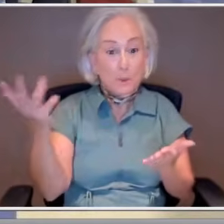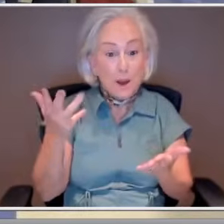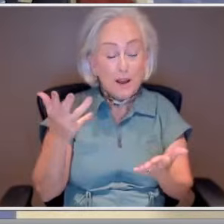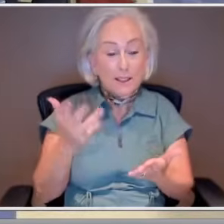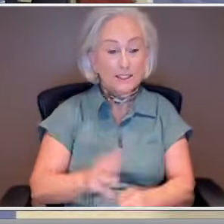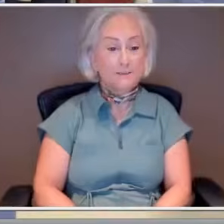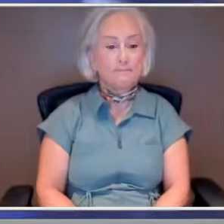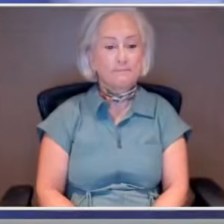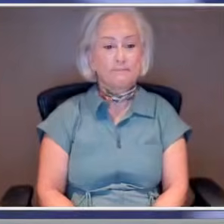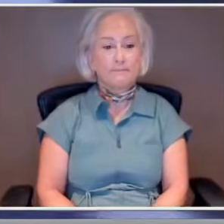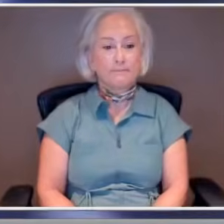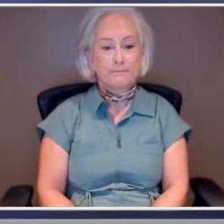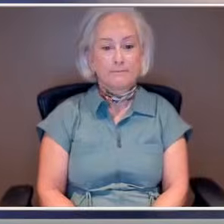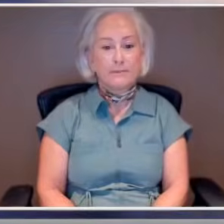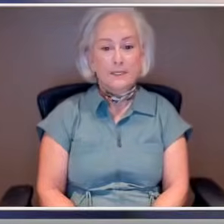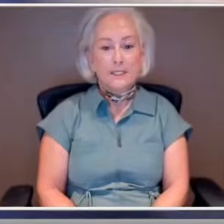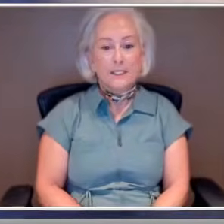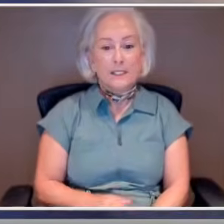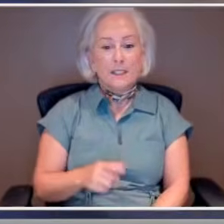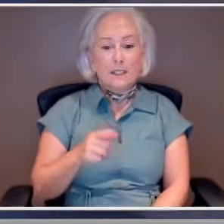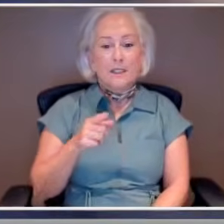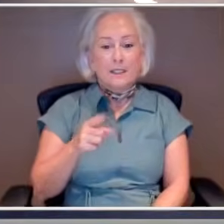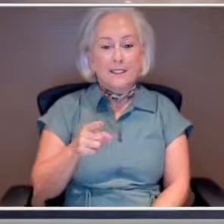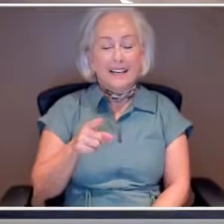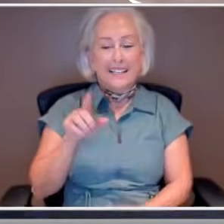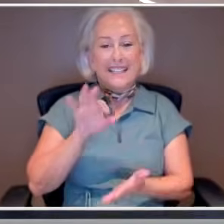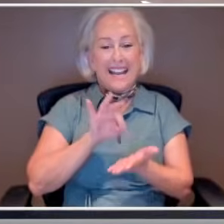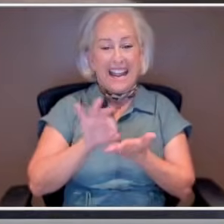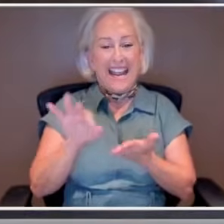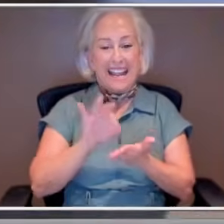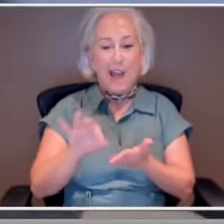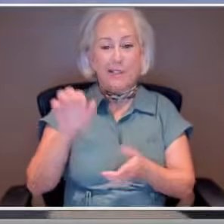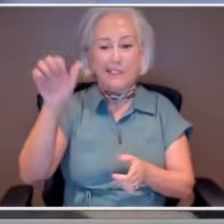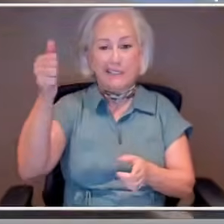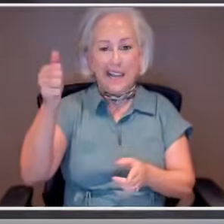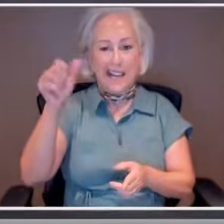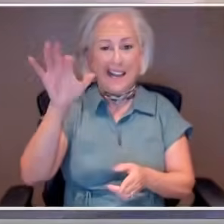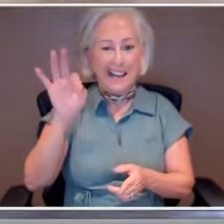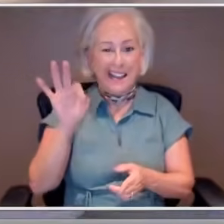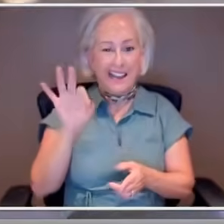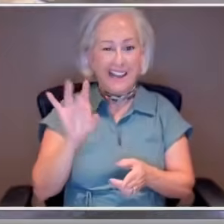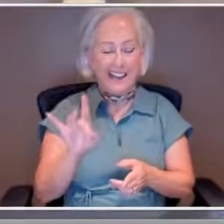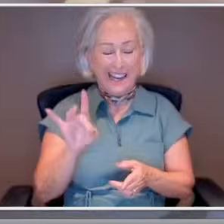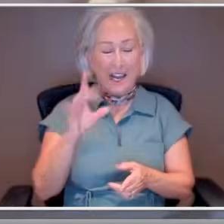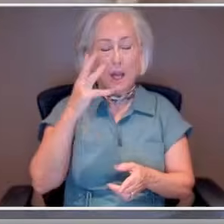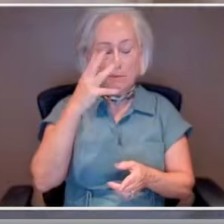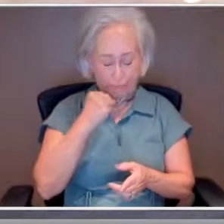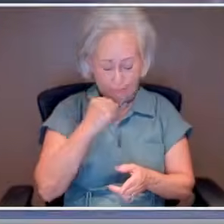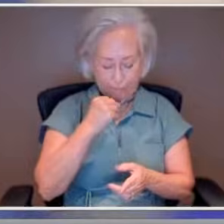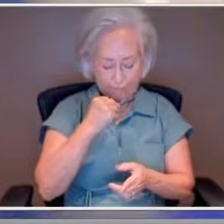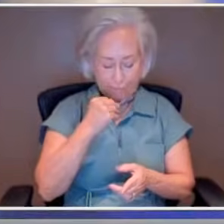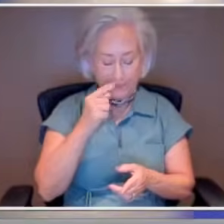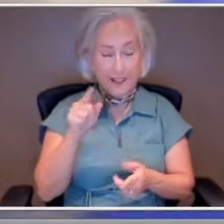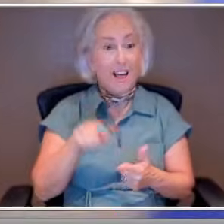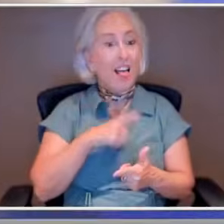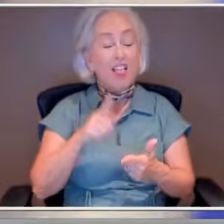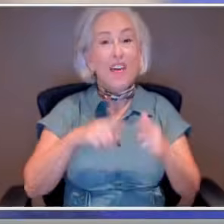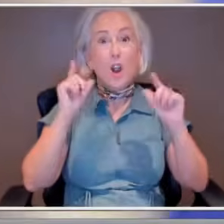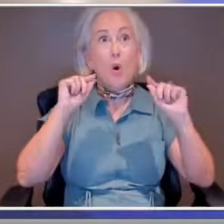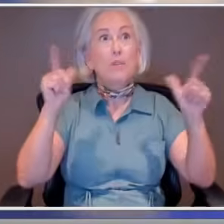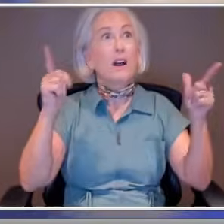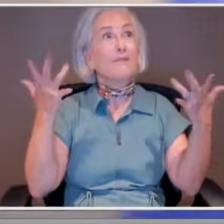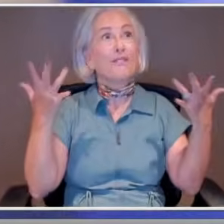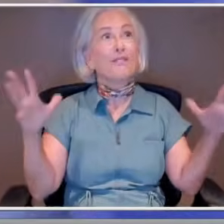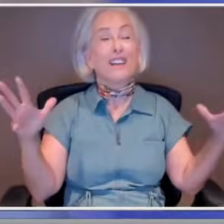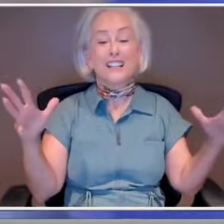Them counting down for me to go to sleep. That's good. That's good. And then you opened your eyes and I was in the room. They was